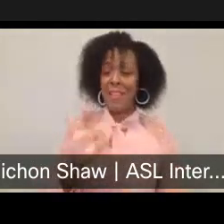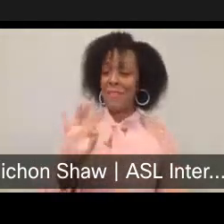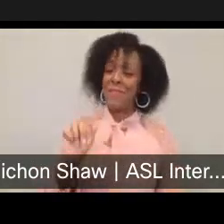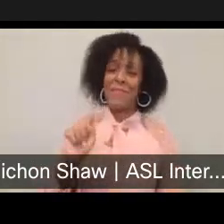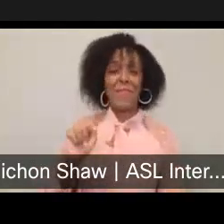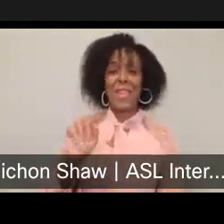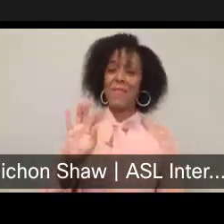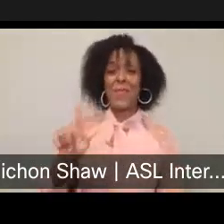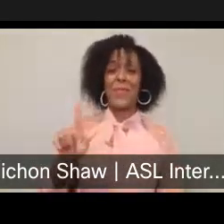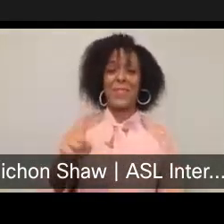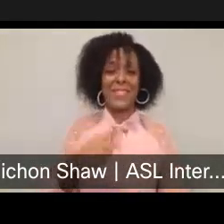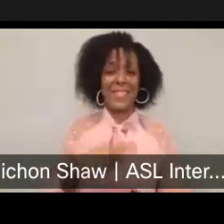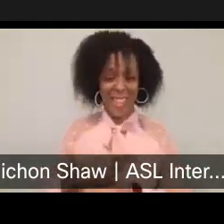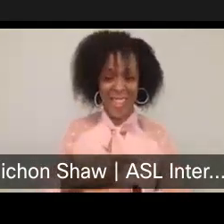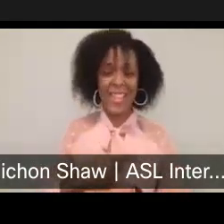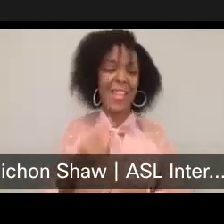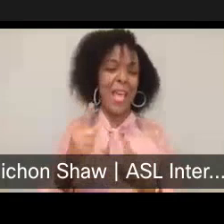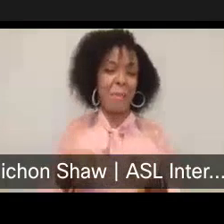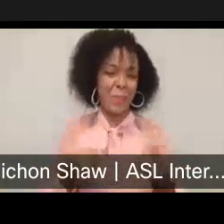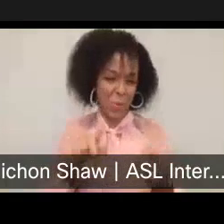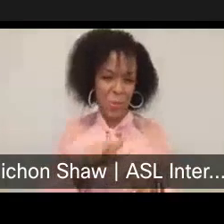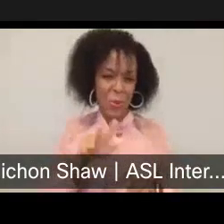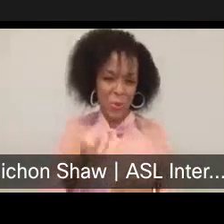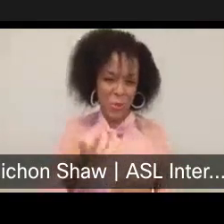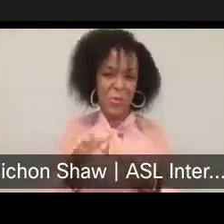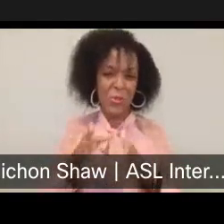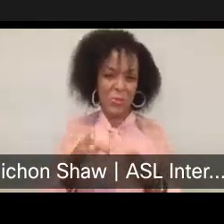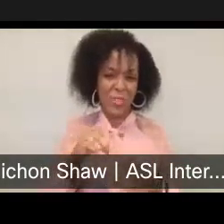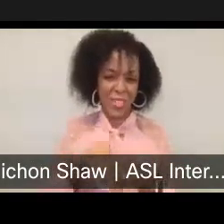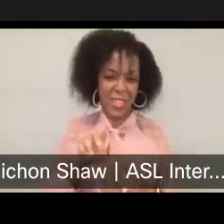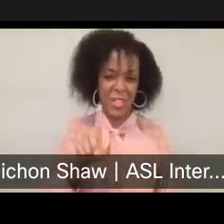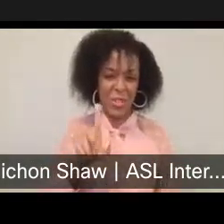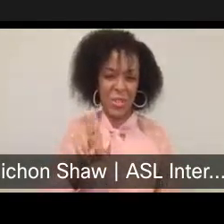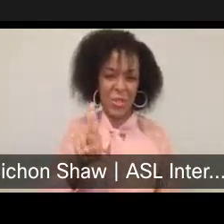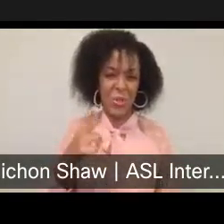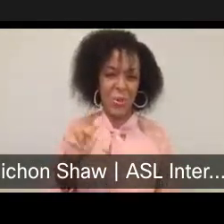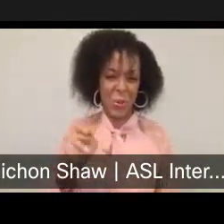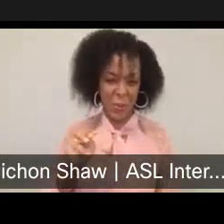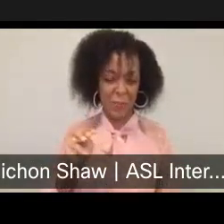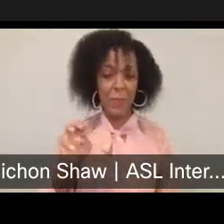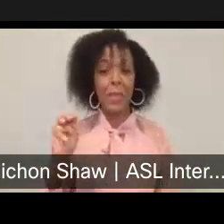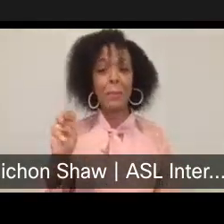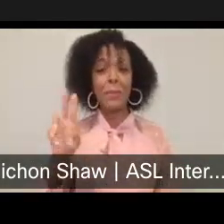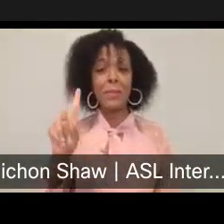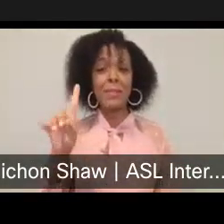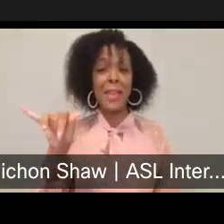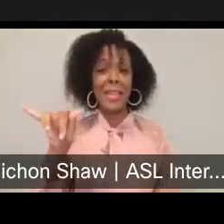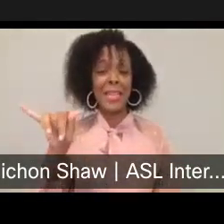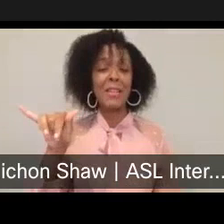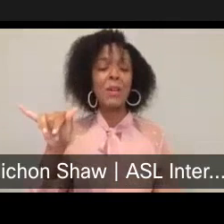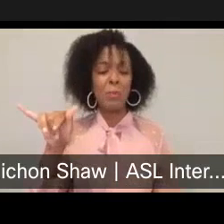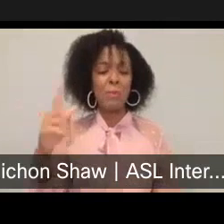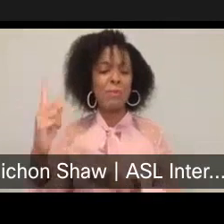in Durham. Mr. Dudley was coming from Greensboro to attend a meeting at the Durham